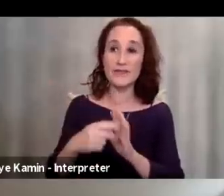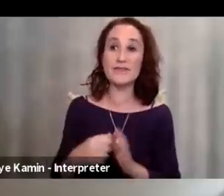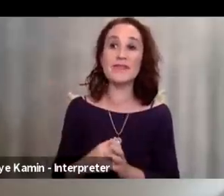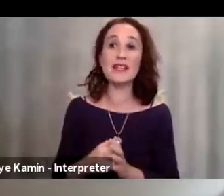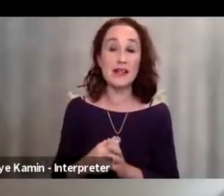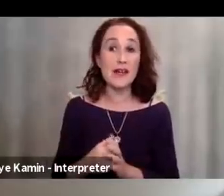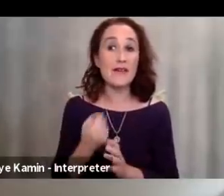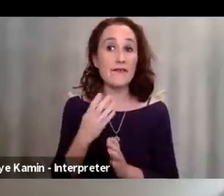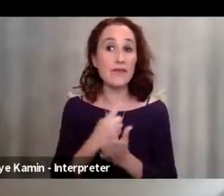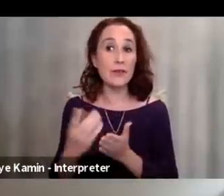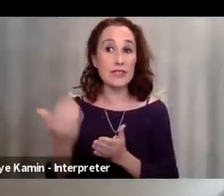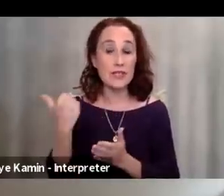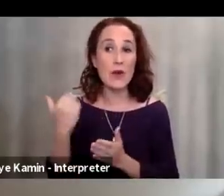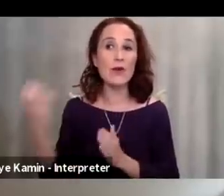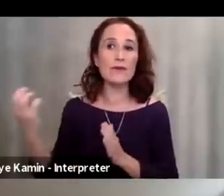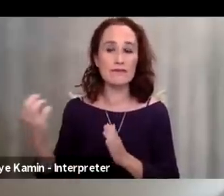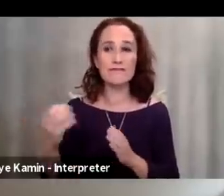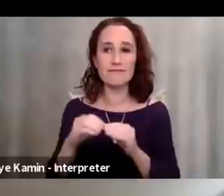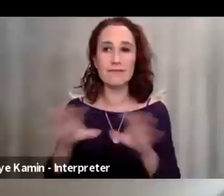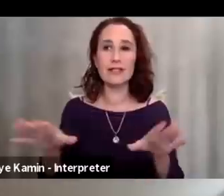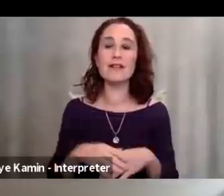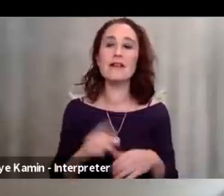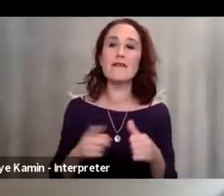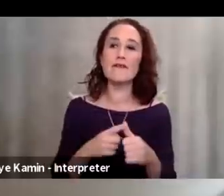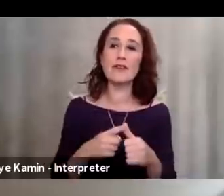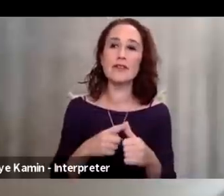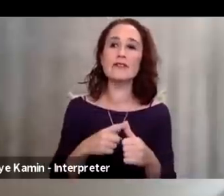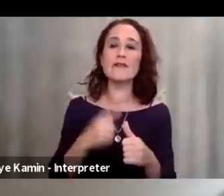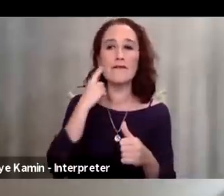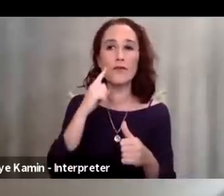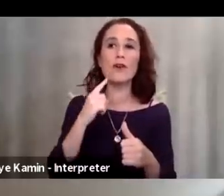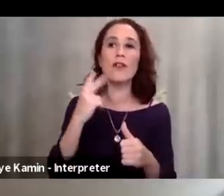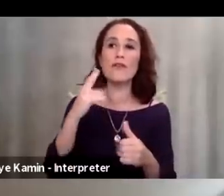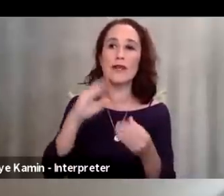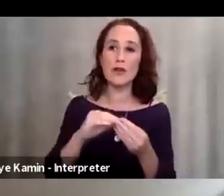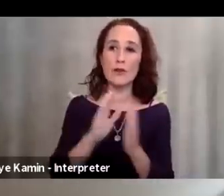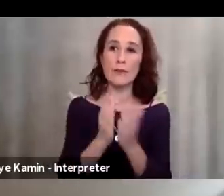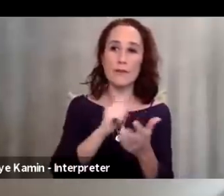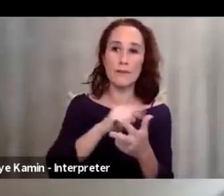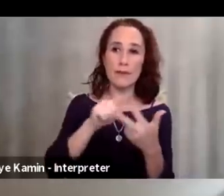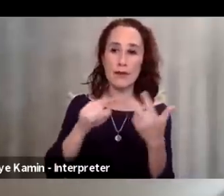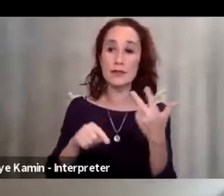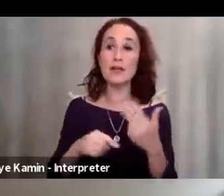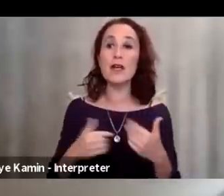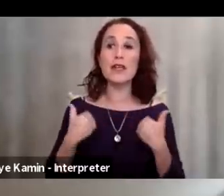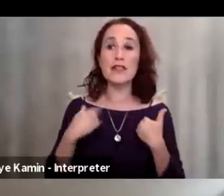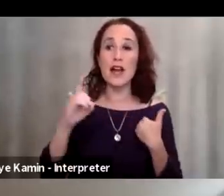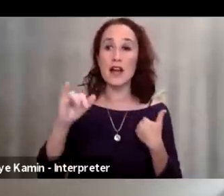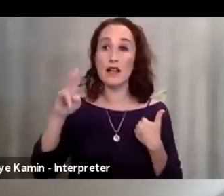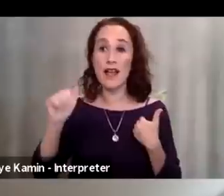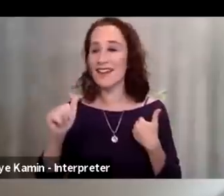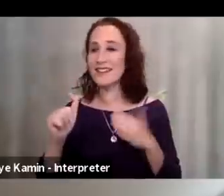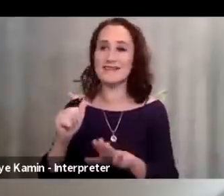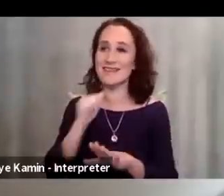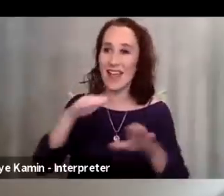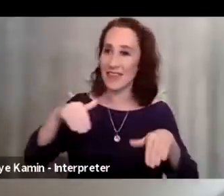few weeks ago. It's the first in a 3-book series of young Diana, Wonder Woman, before she knows she's Wonder